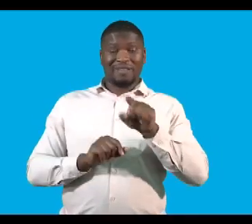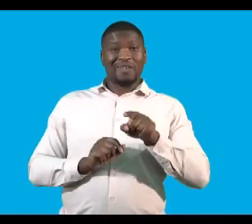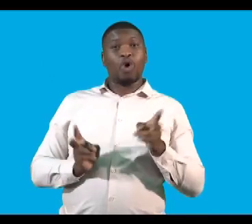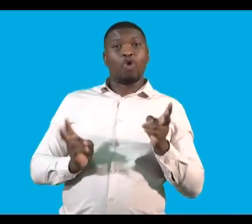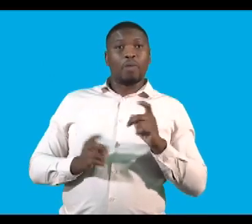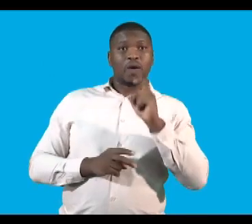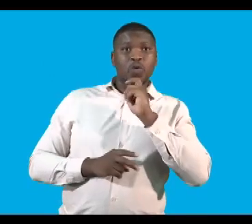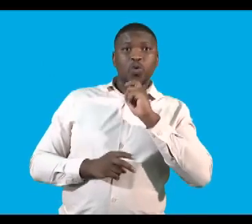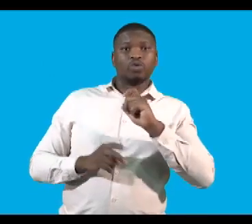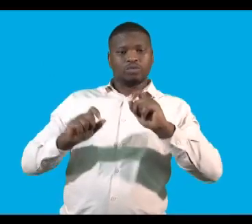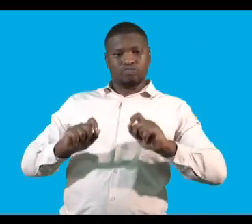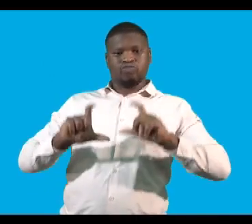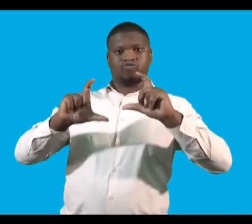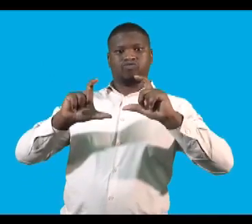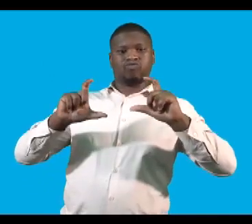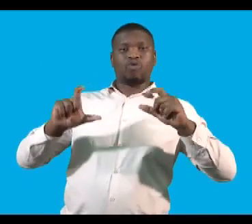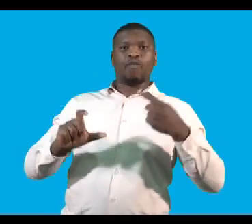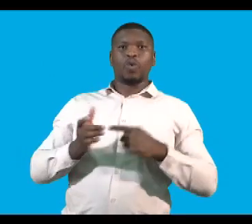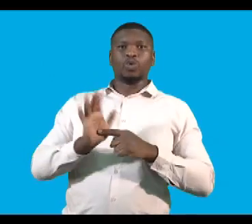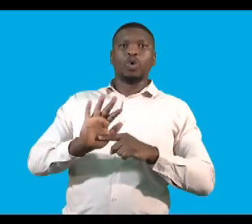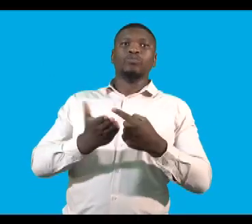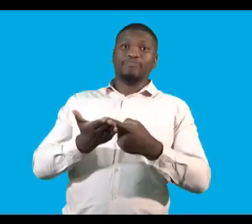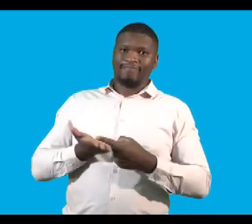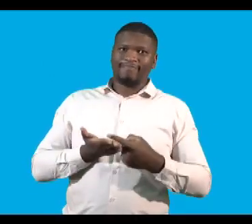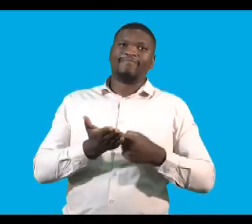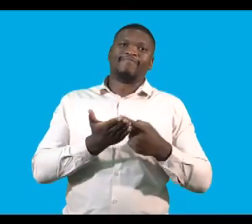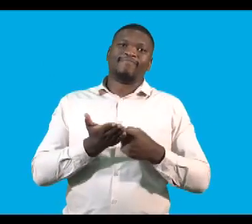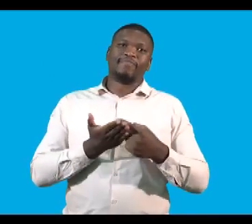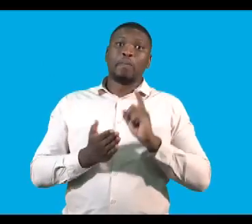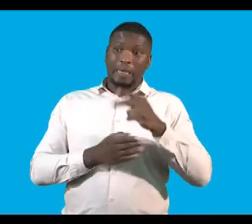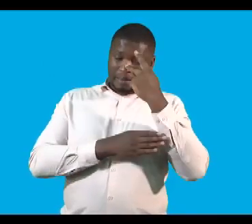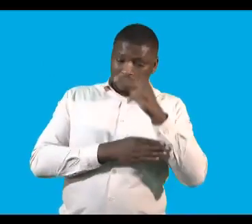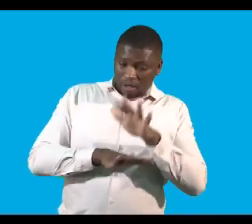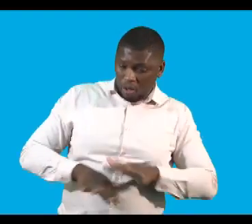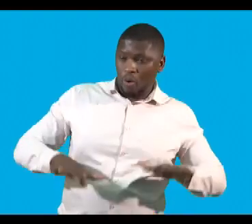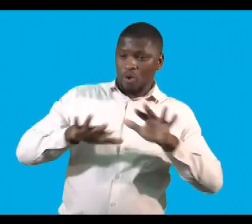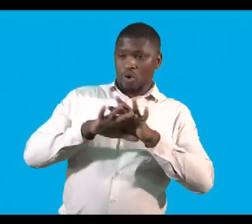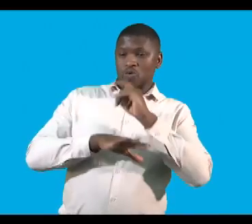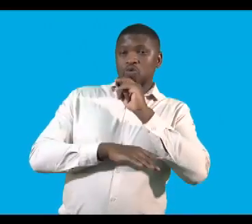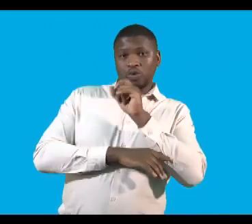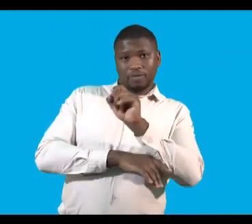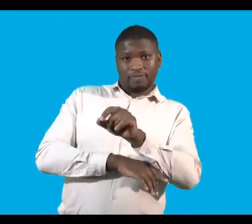cartoons often use capital letters for dialogue. And just take a look if all the dialogue is